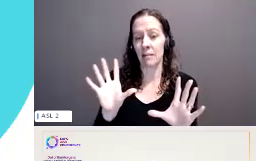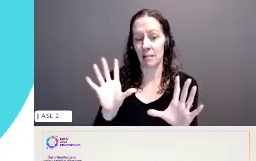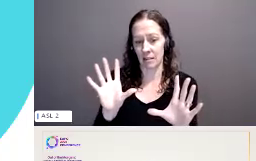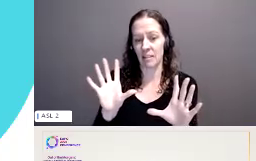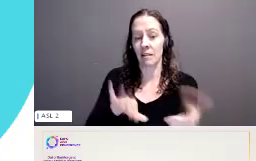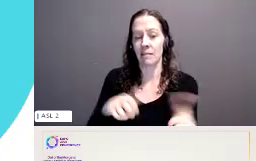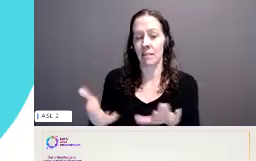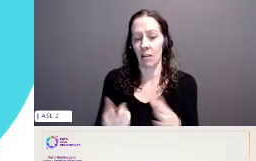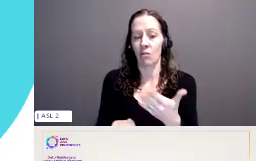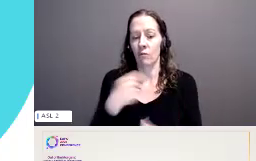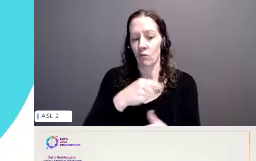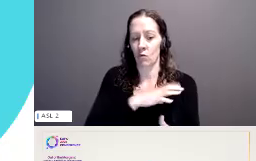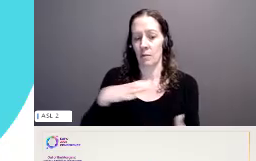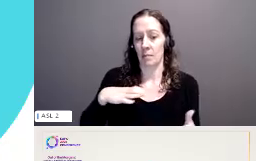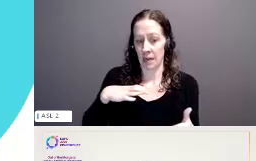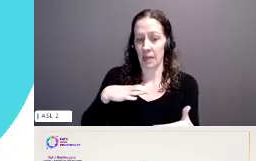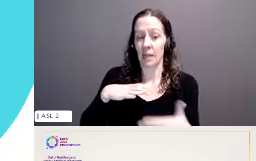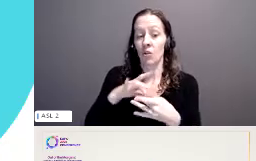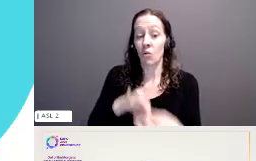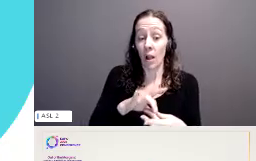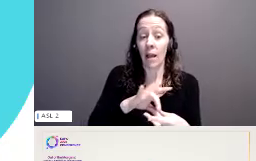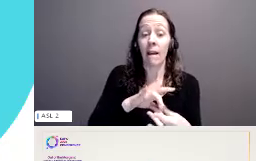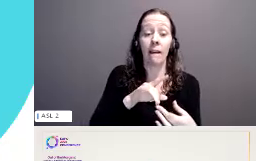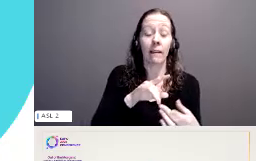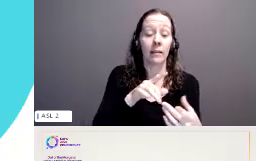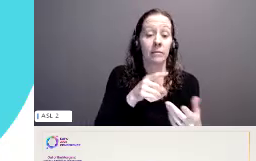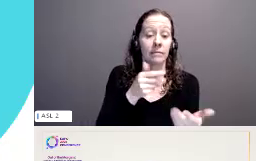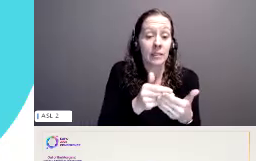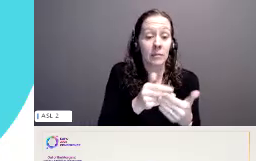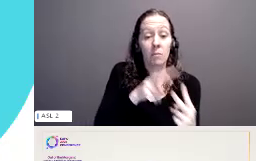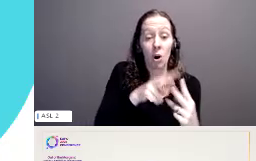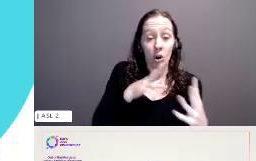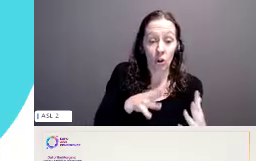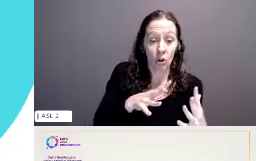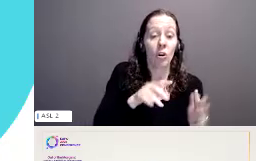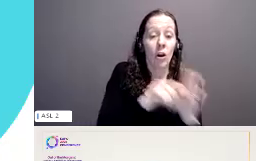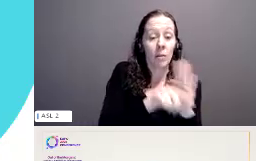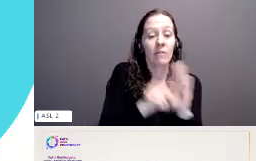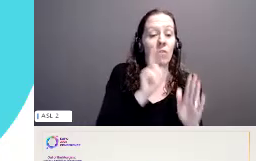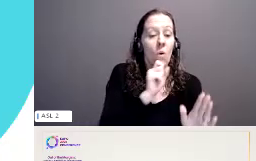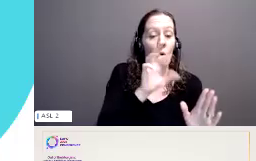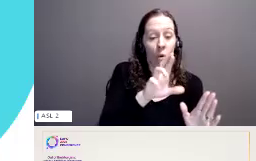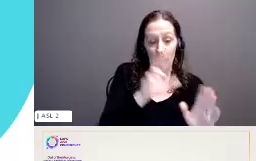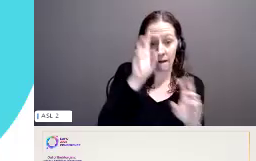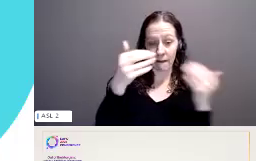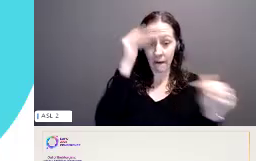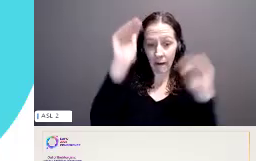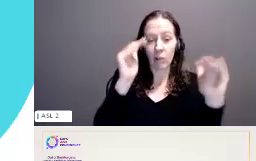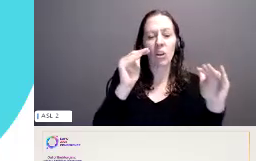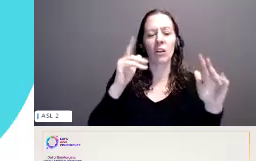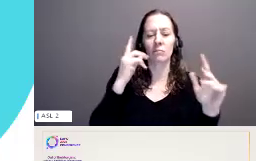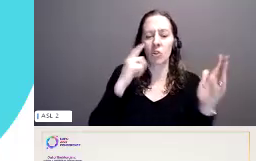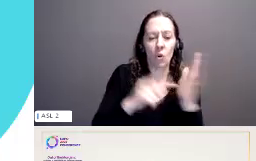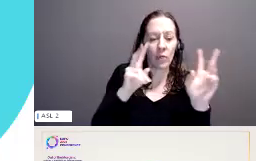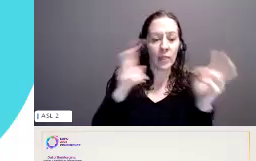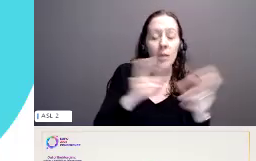in older adults, trends, themes, and the Ryan and Ryan inquest. Our speakers today, just